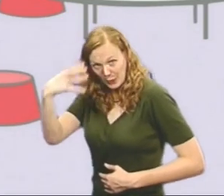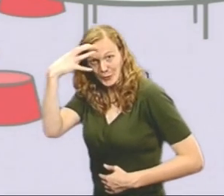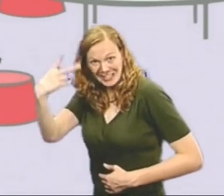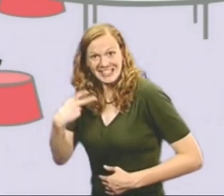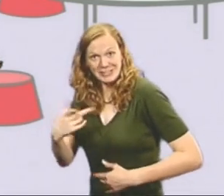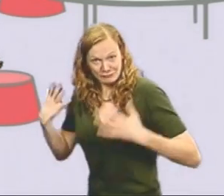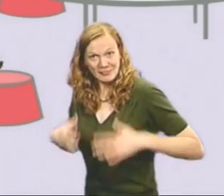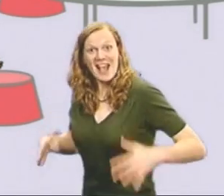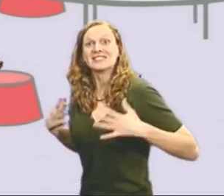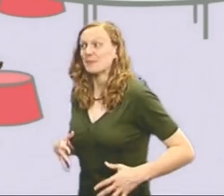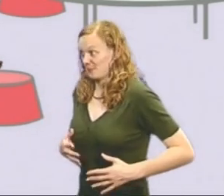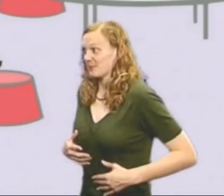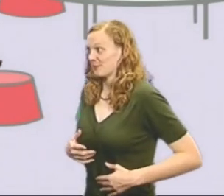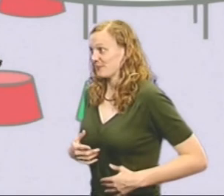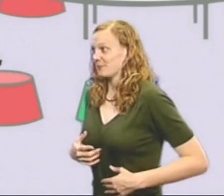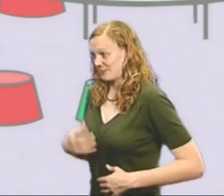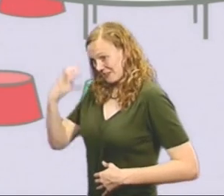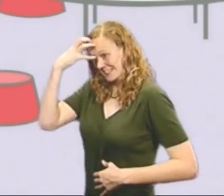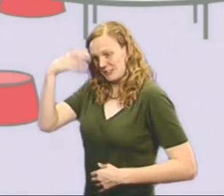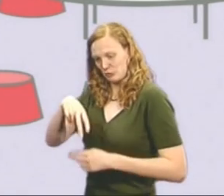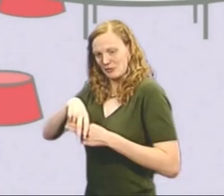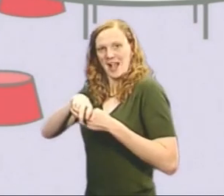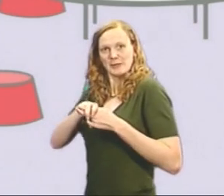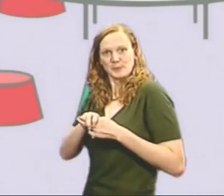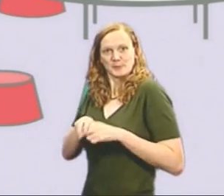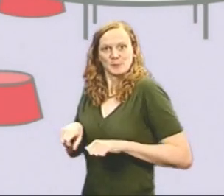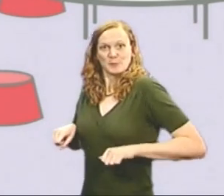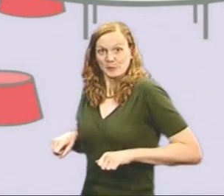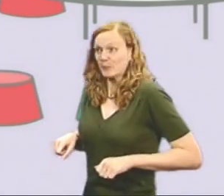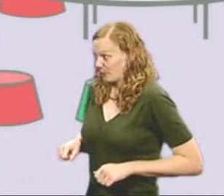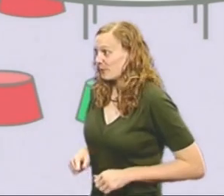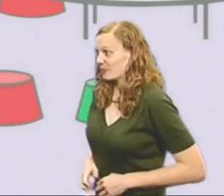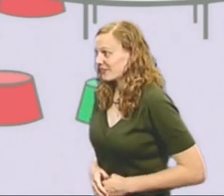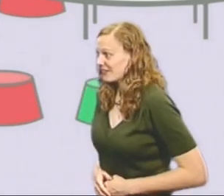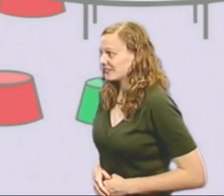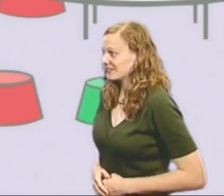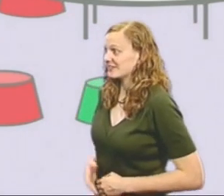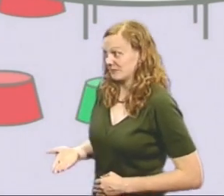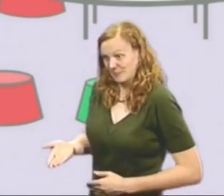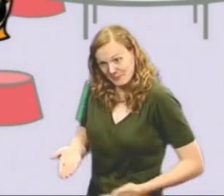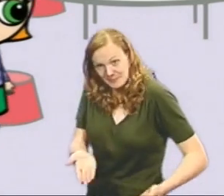King Rafe, let's sit on our thrones. After you, Queen Mary.